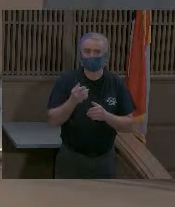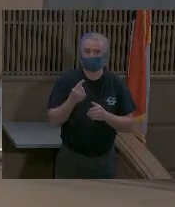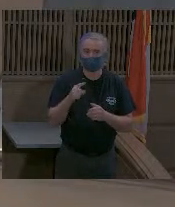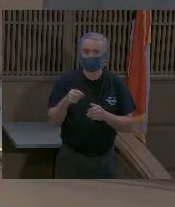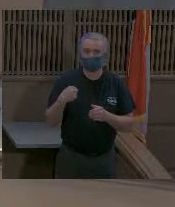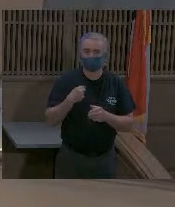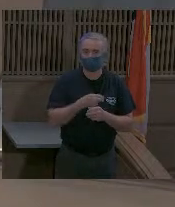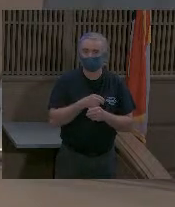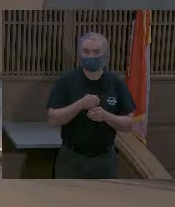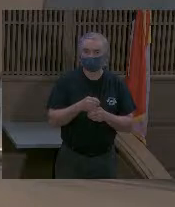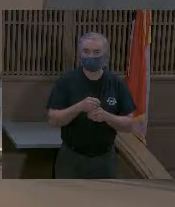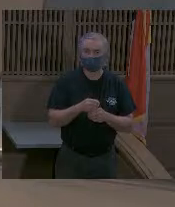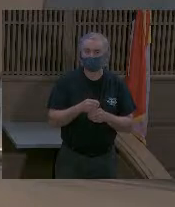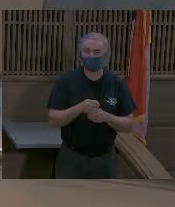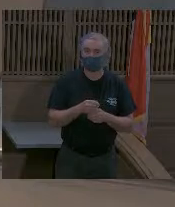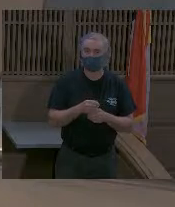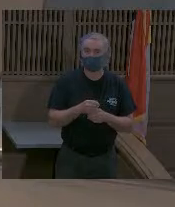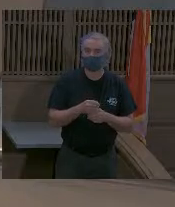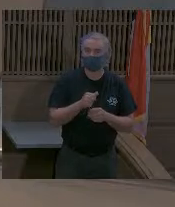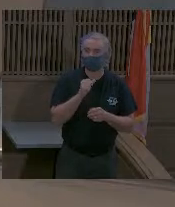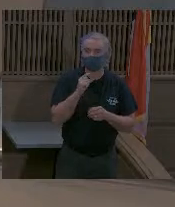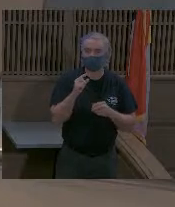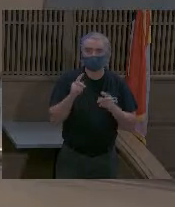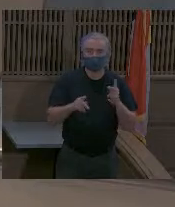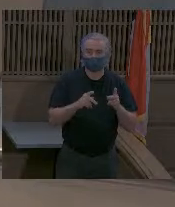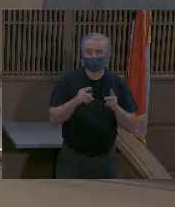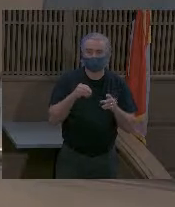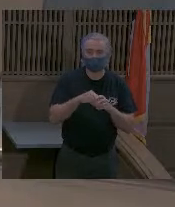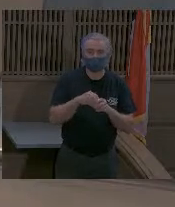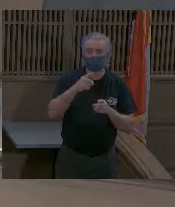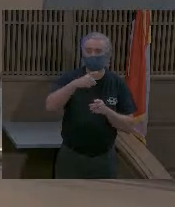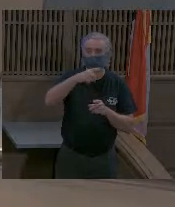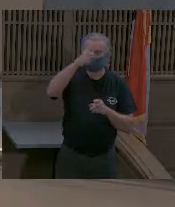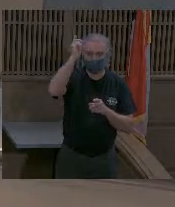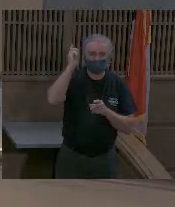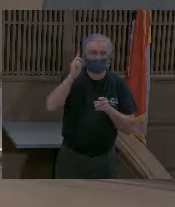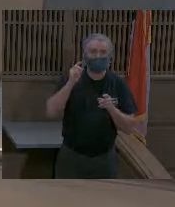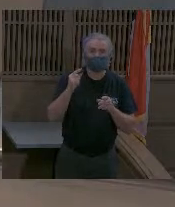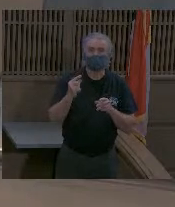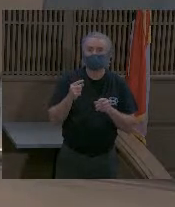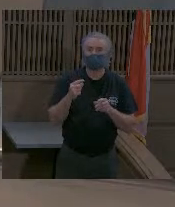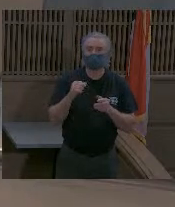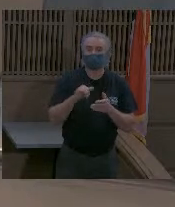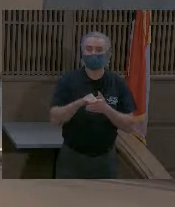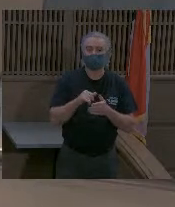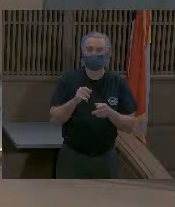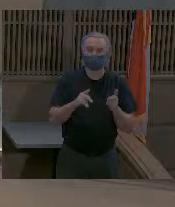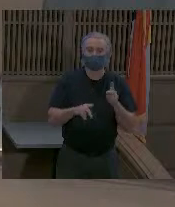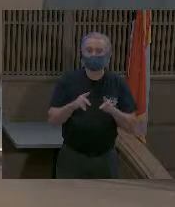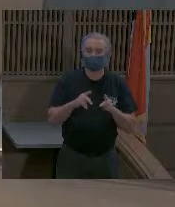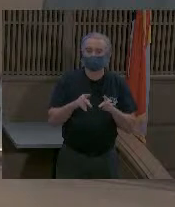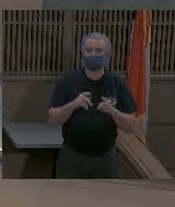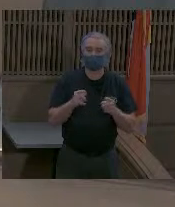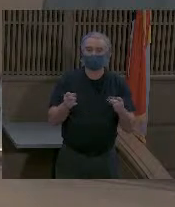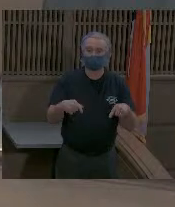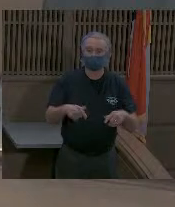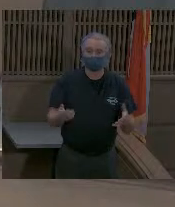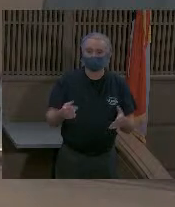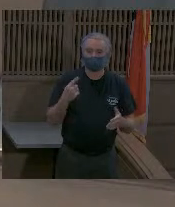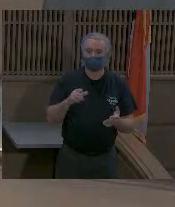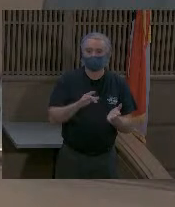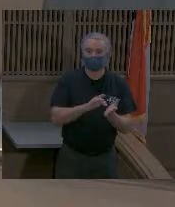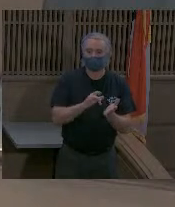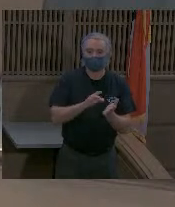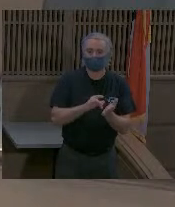us. And it's not just folks that are in Daugherty County, it's folks from around the region, around the state that are coming to gain this resource, which